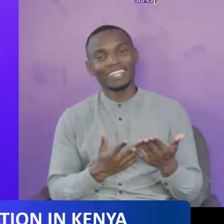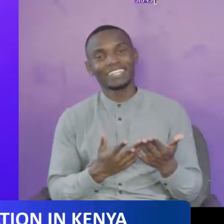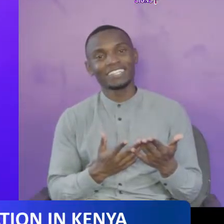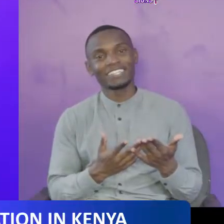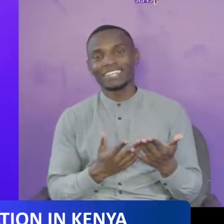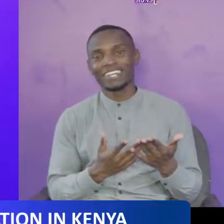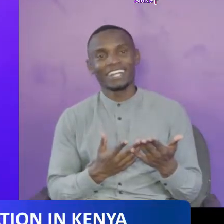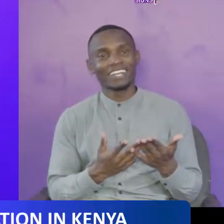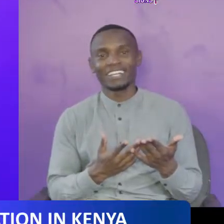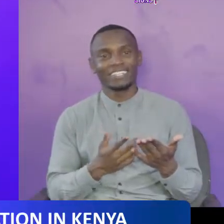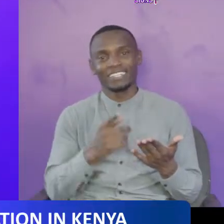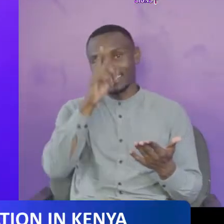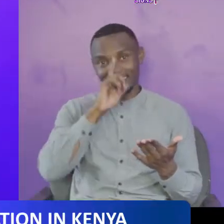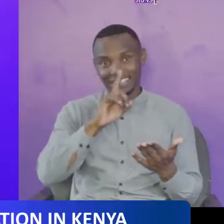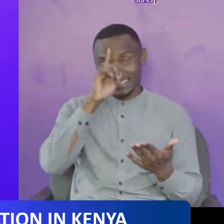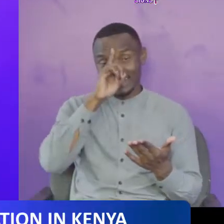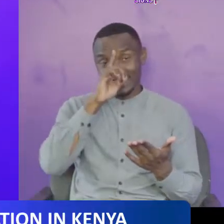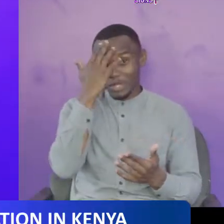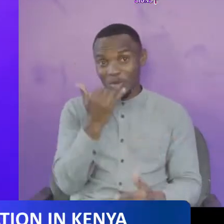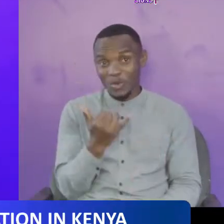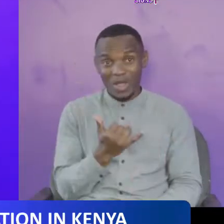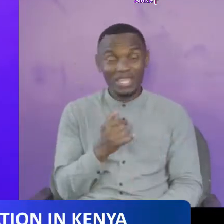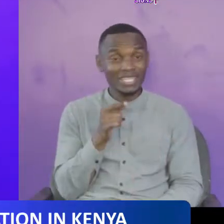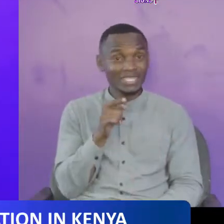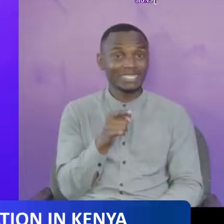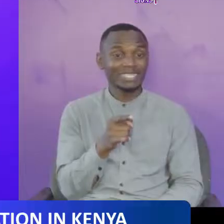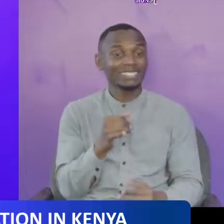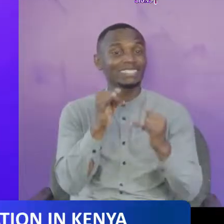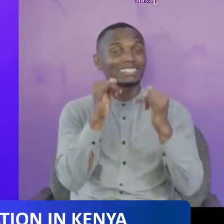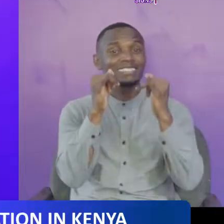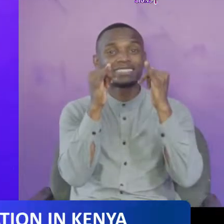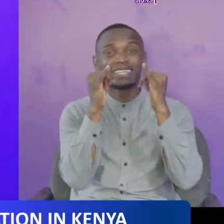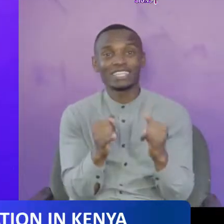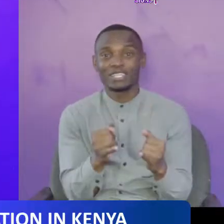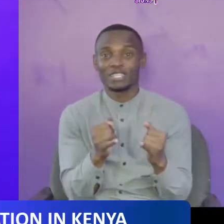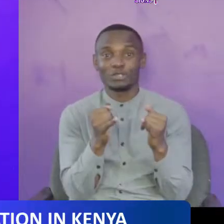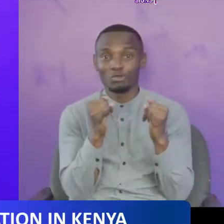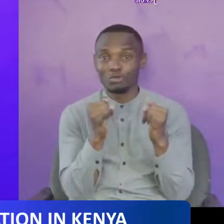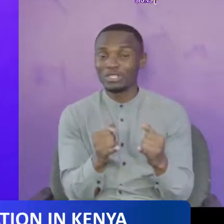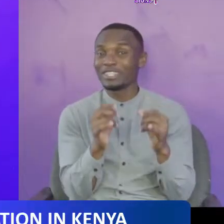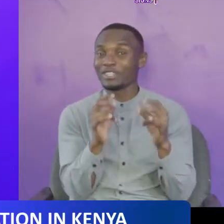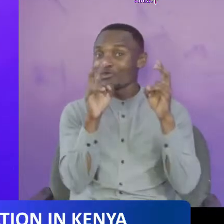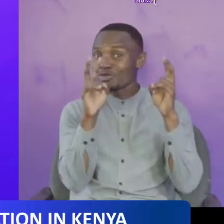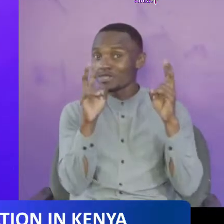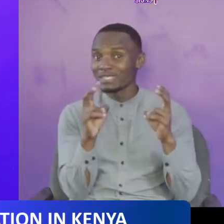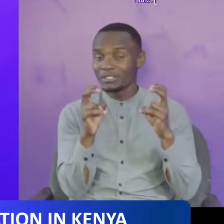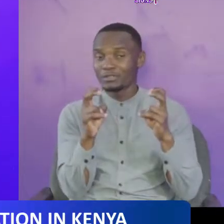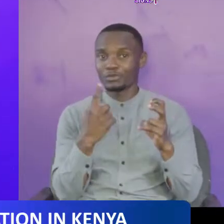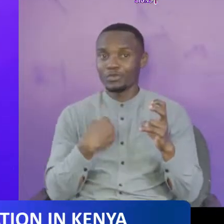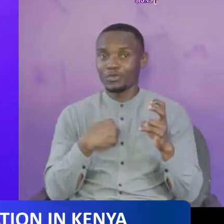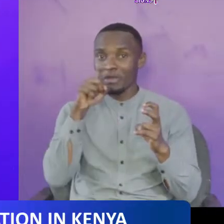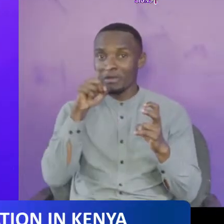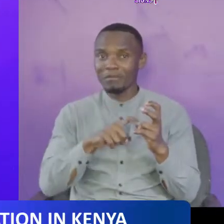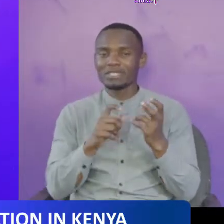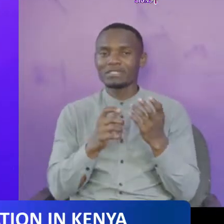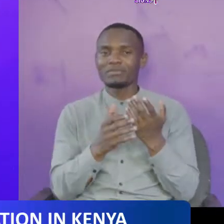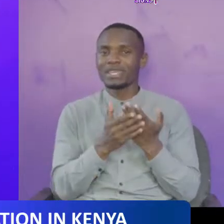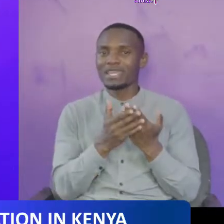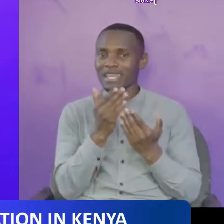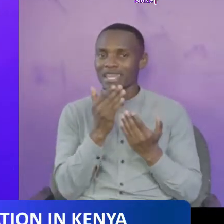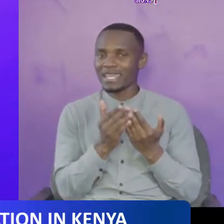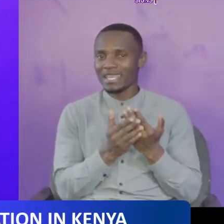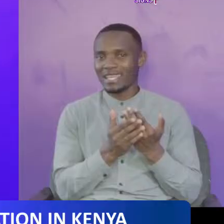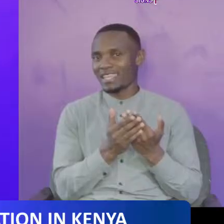It's like we are facing a new giant, and we have to be so careful with how we slay in that